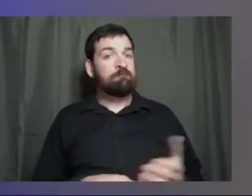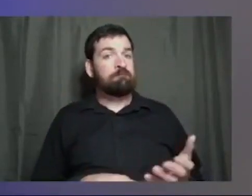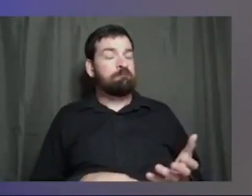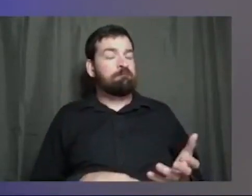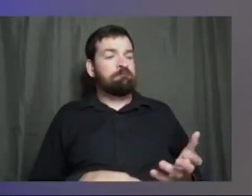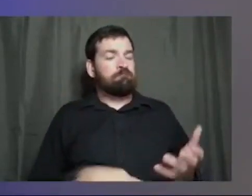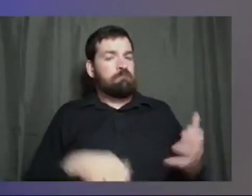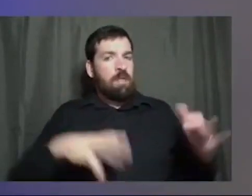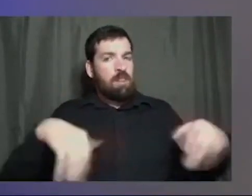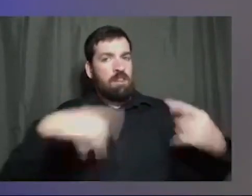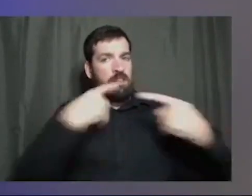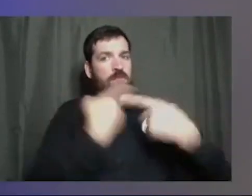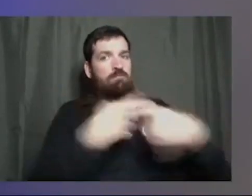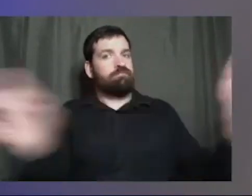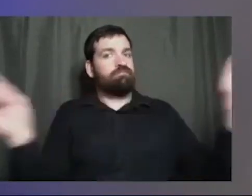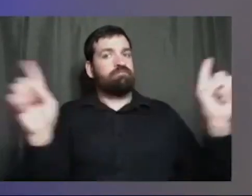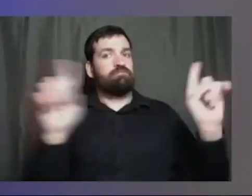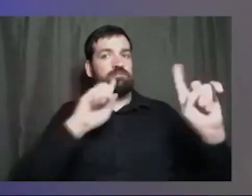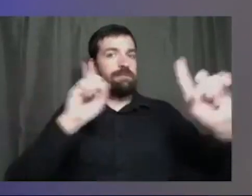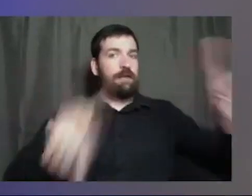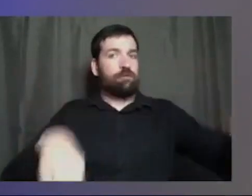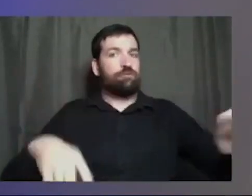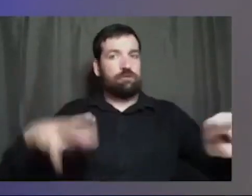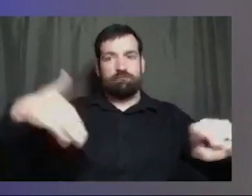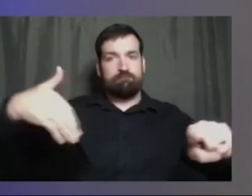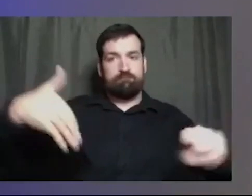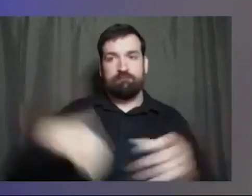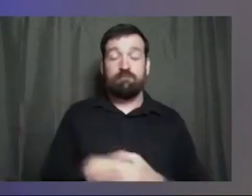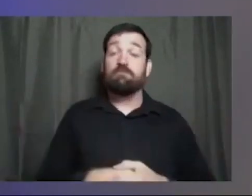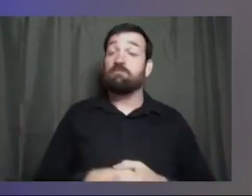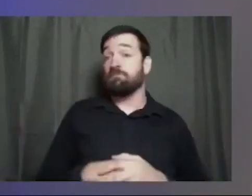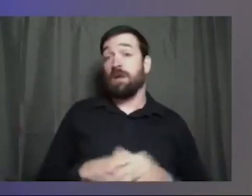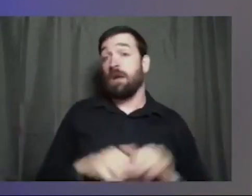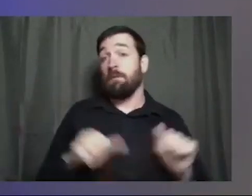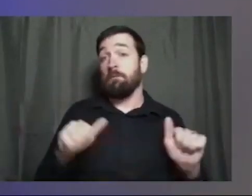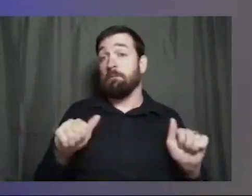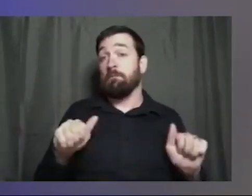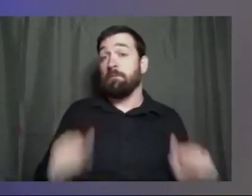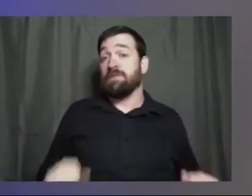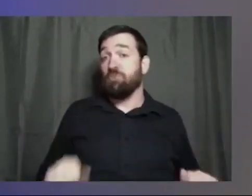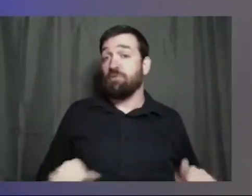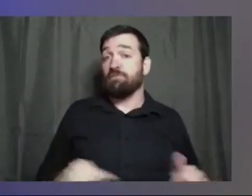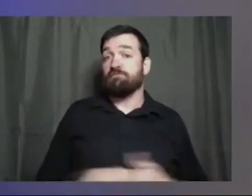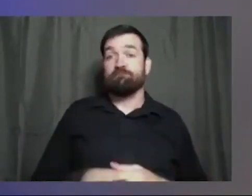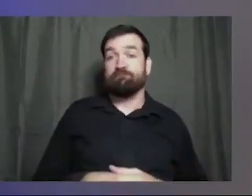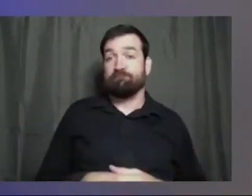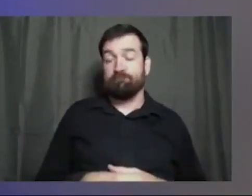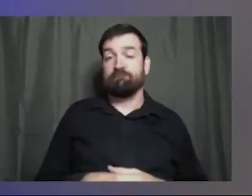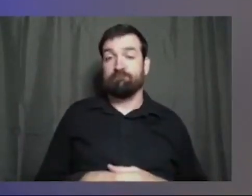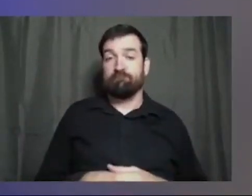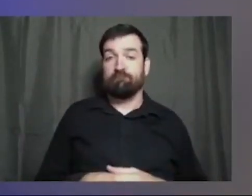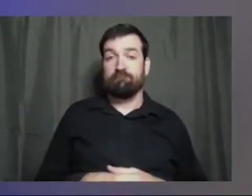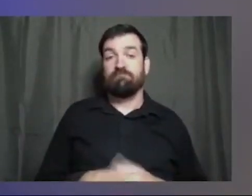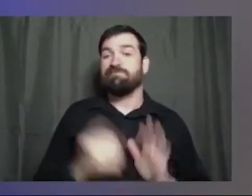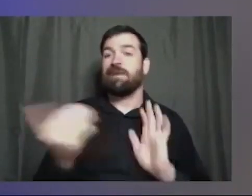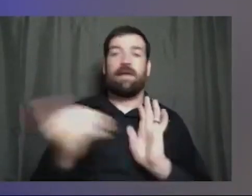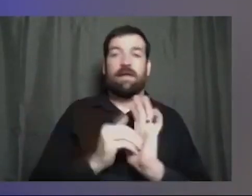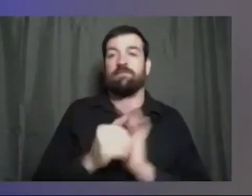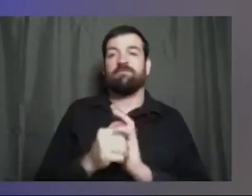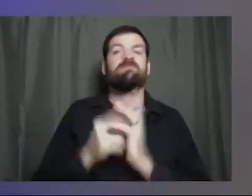final policy yet. There's certainly a chance, so we'll just have to see how, again, kind of what changes in